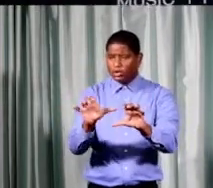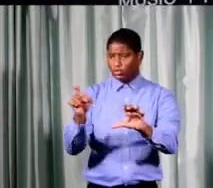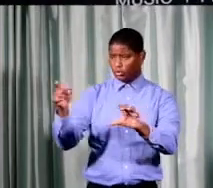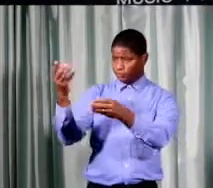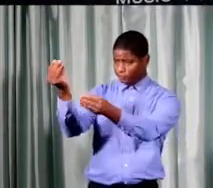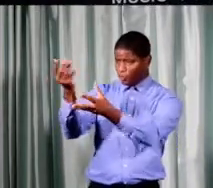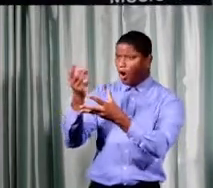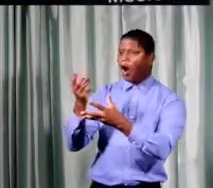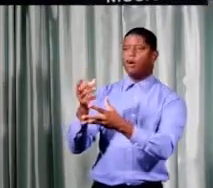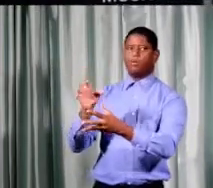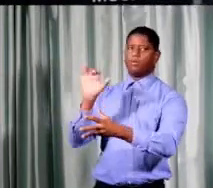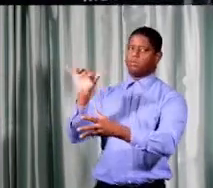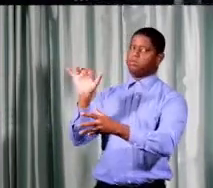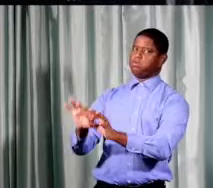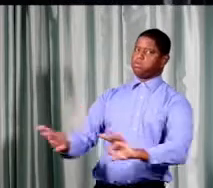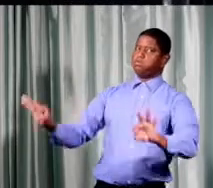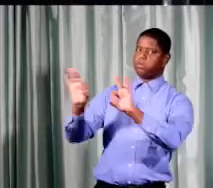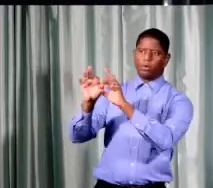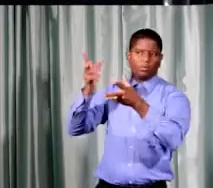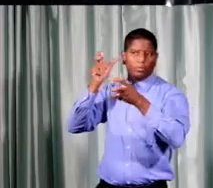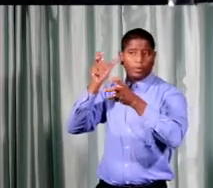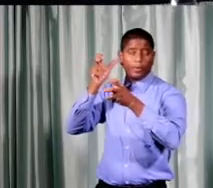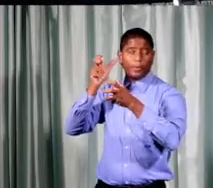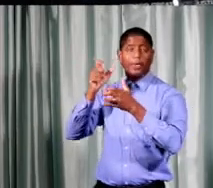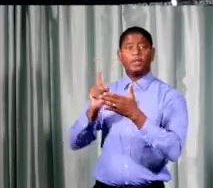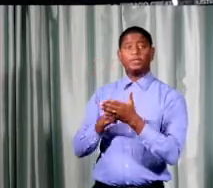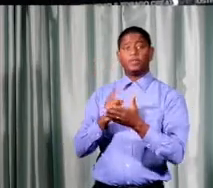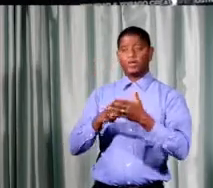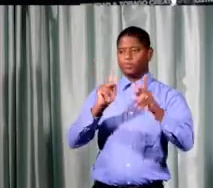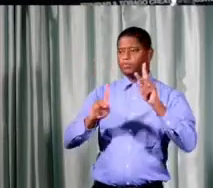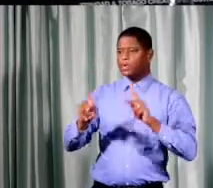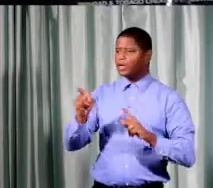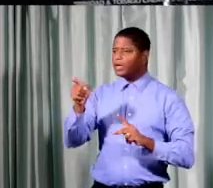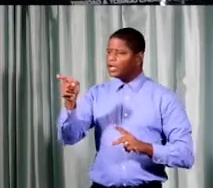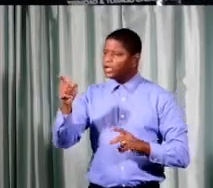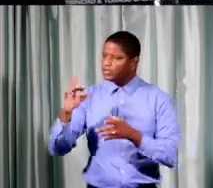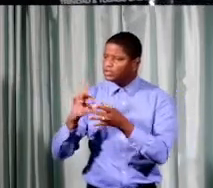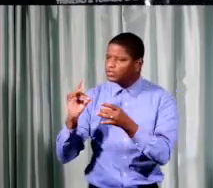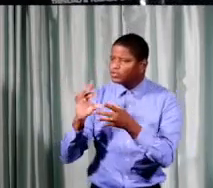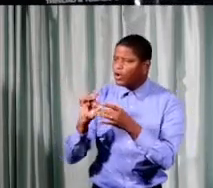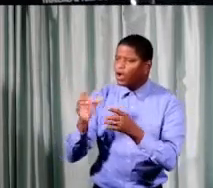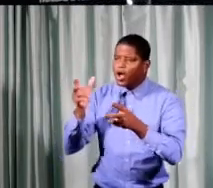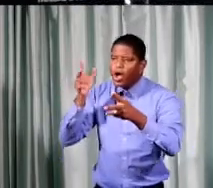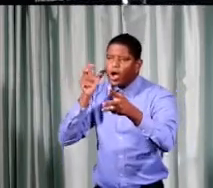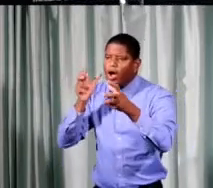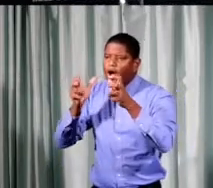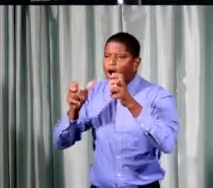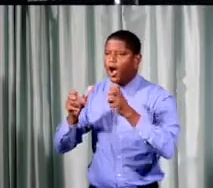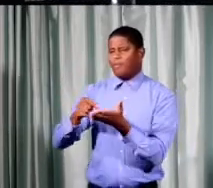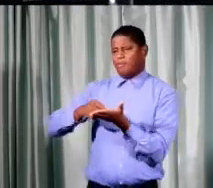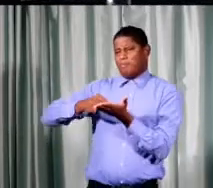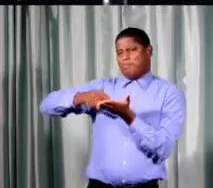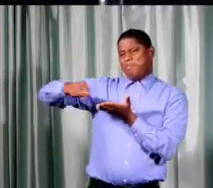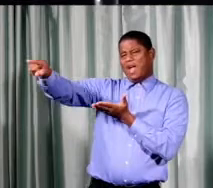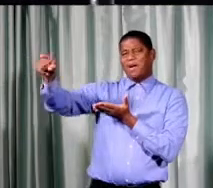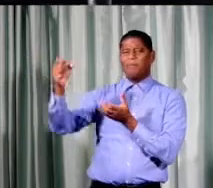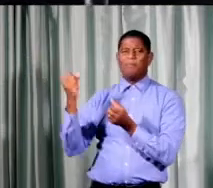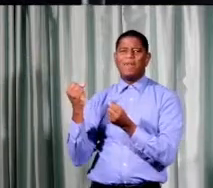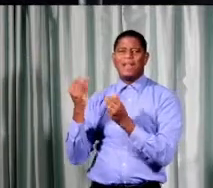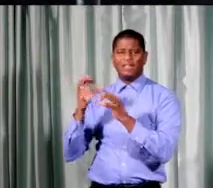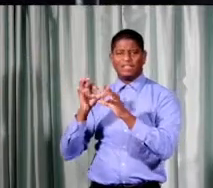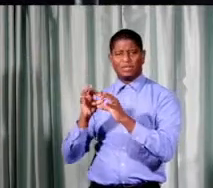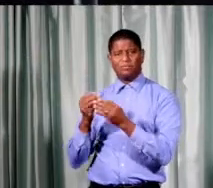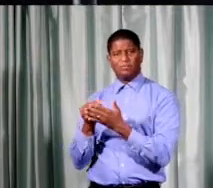speaks. In fact, people pay a lot of money to be in his presence, to listen to him. You get it for free